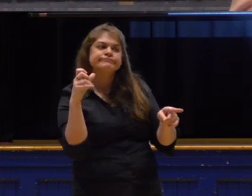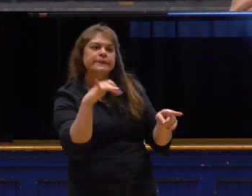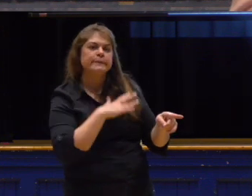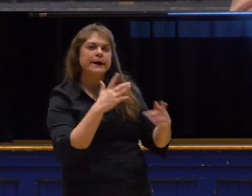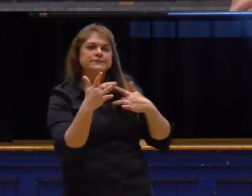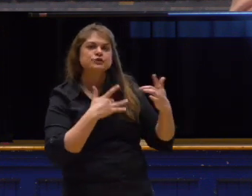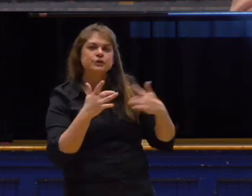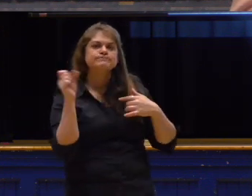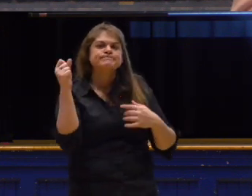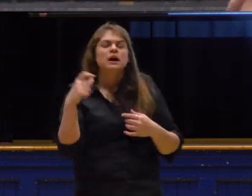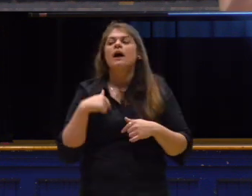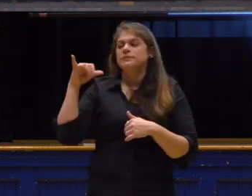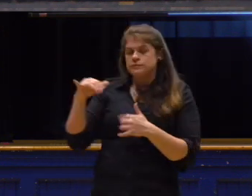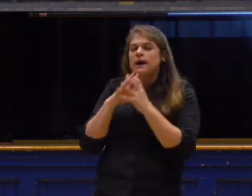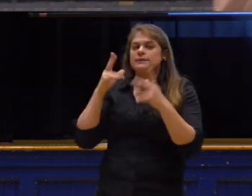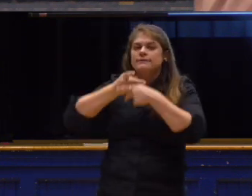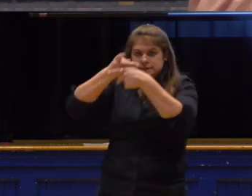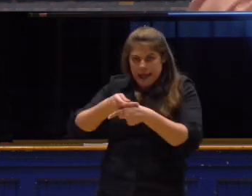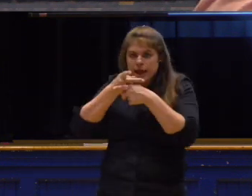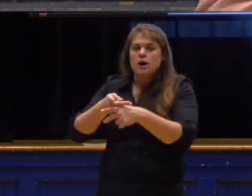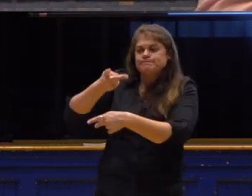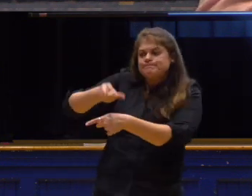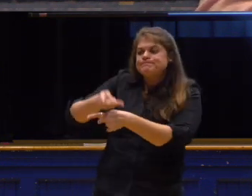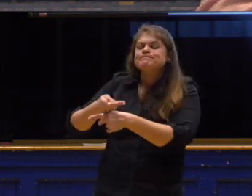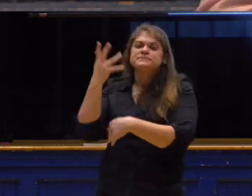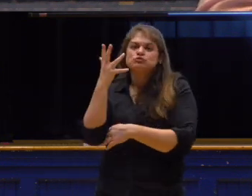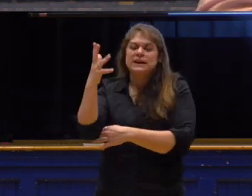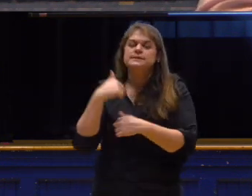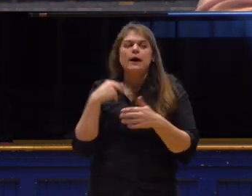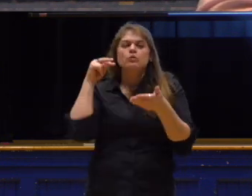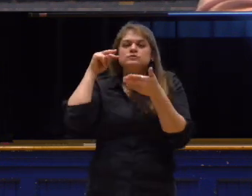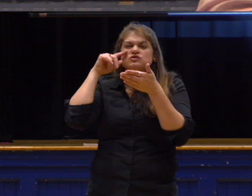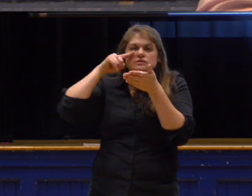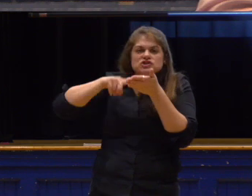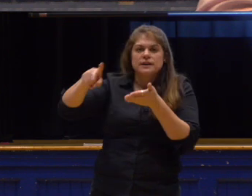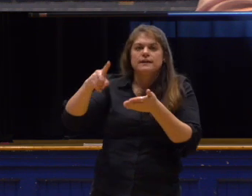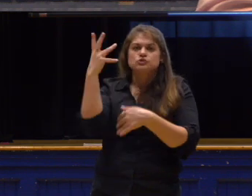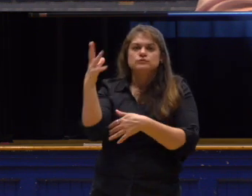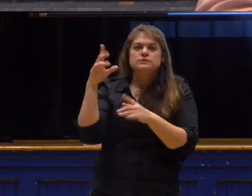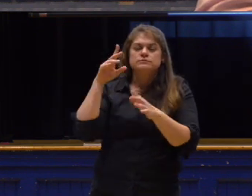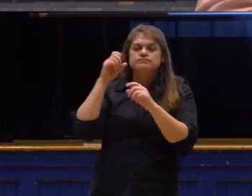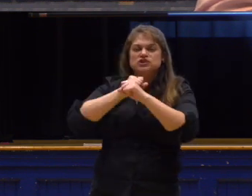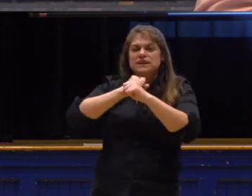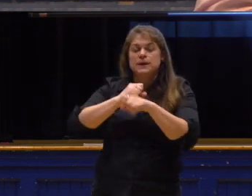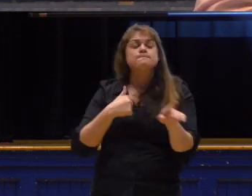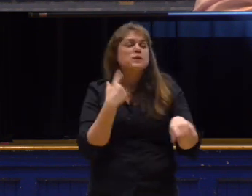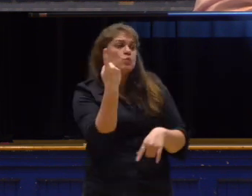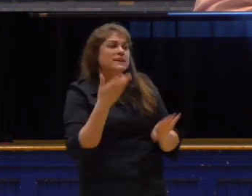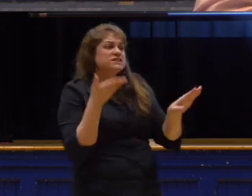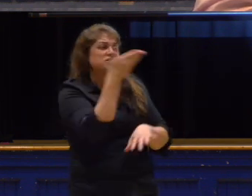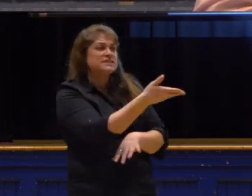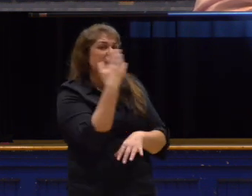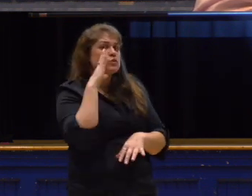lot of yeah. care that's been taken with Yeah. that. I'll look into what you're saying Okay. about the tree protection. And I have one quick suggestion. Yep. Is